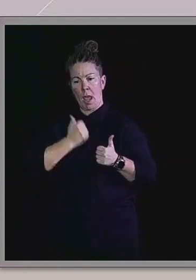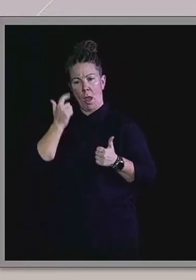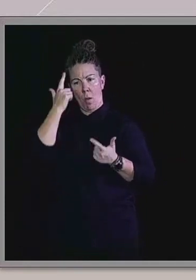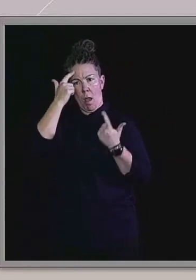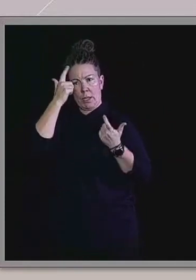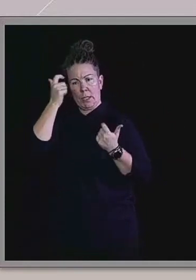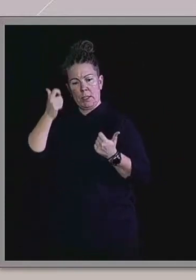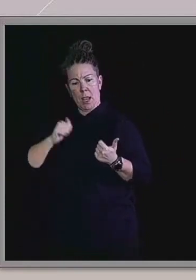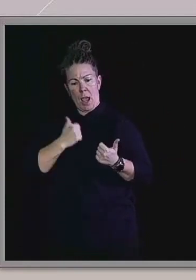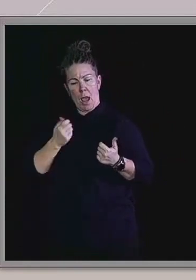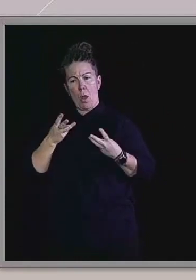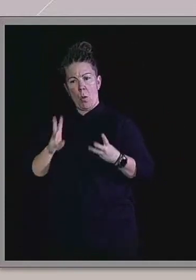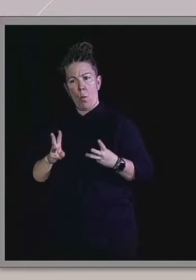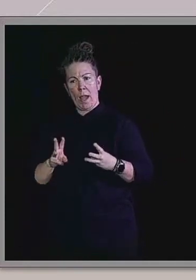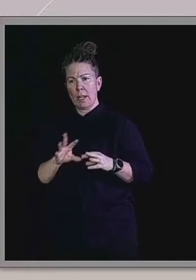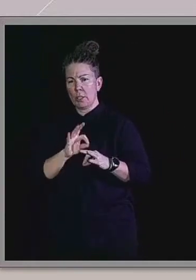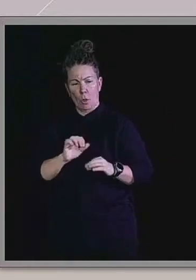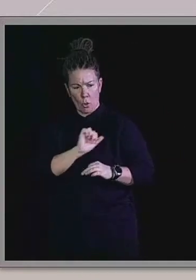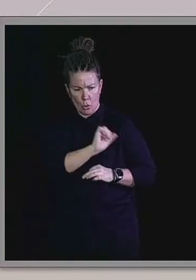they believe that Aboriginal people should,